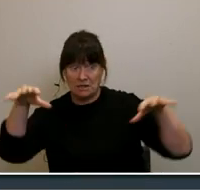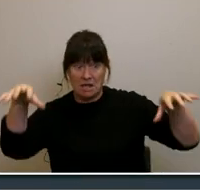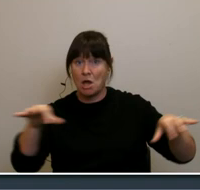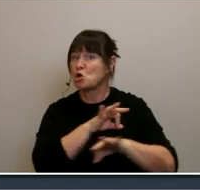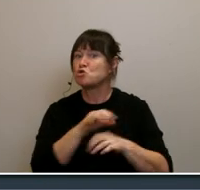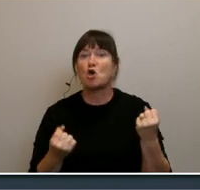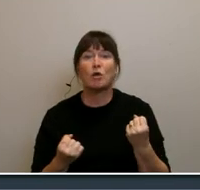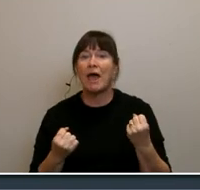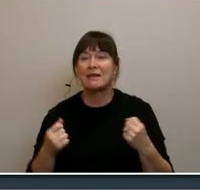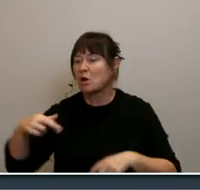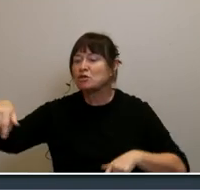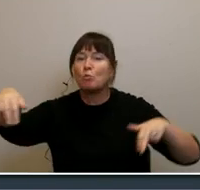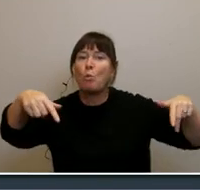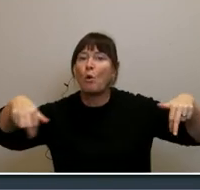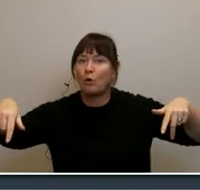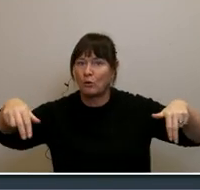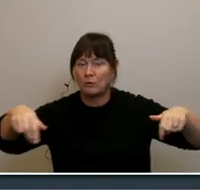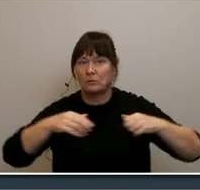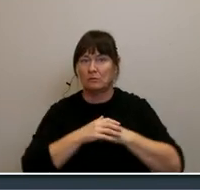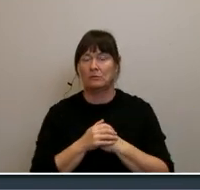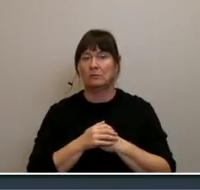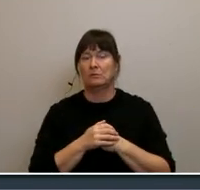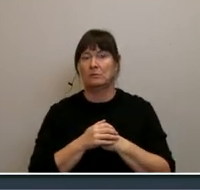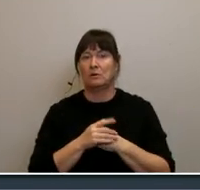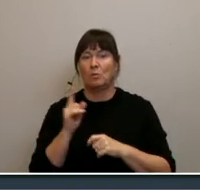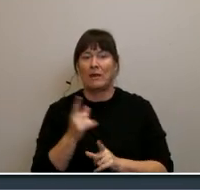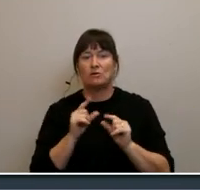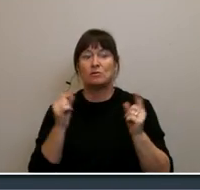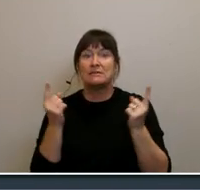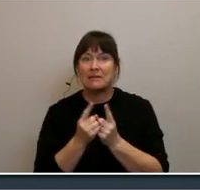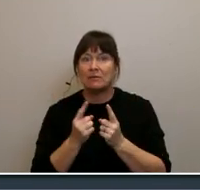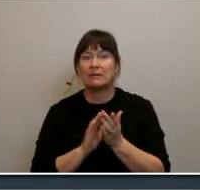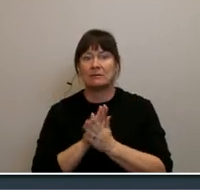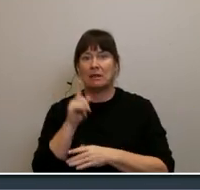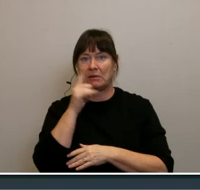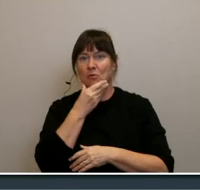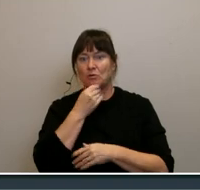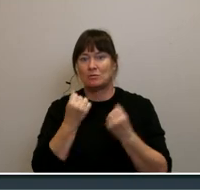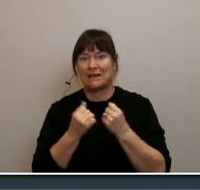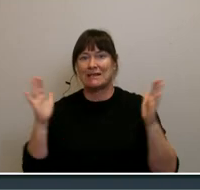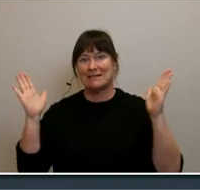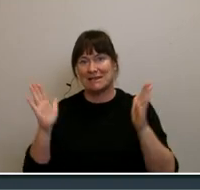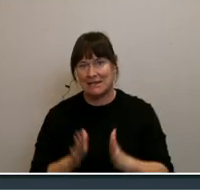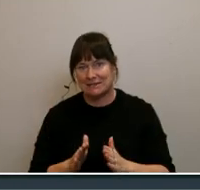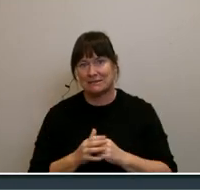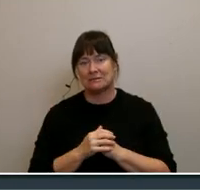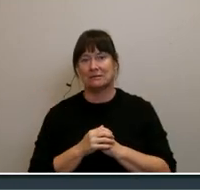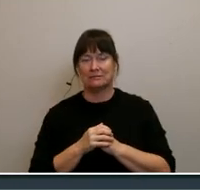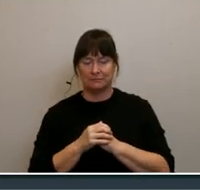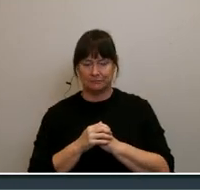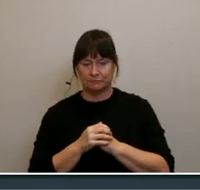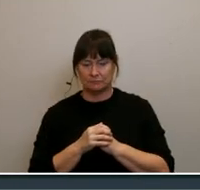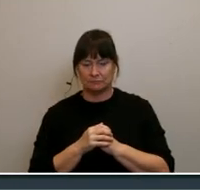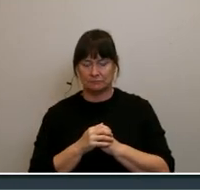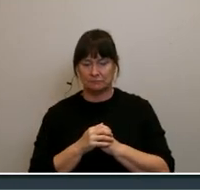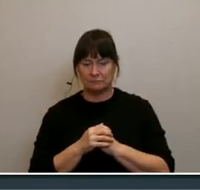cars. Whatever we do, we have to do something to make cars less significant in our landscape.